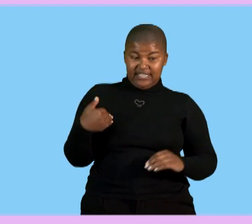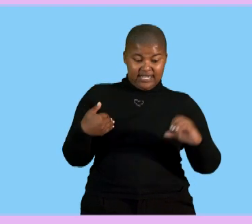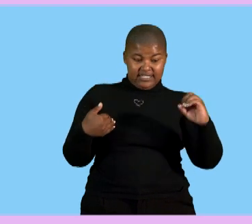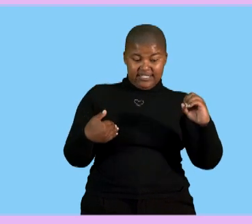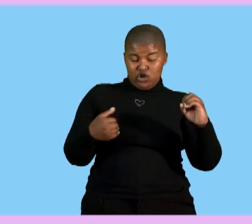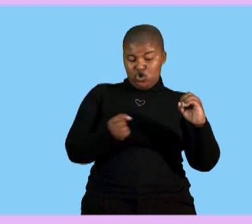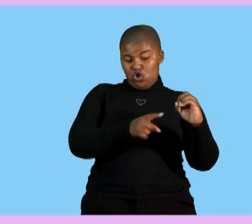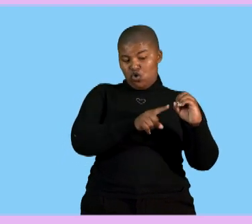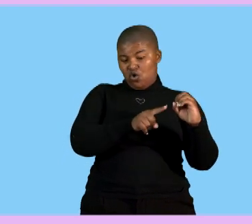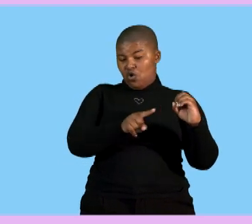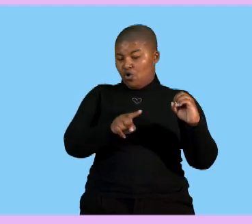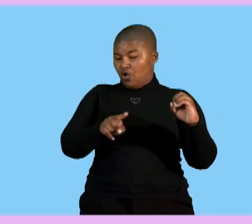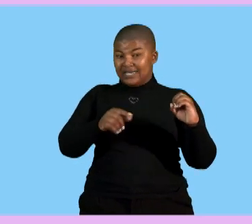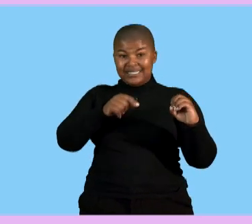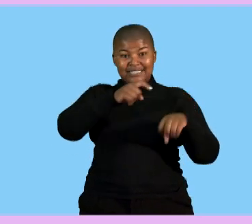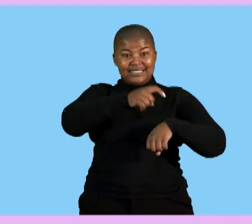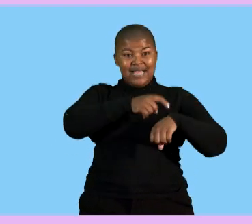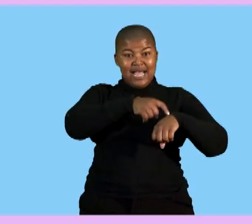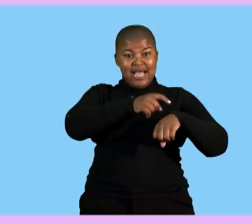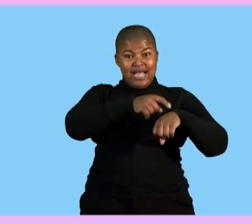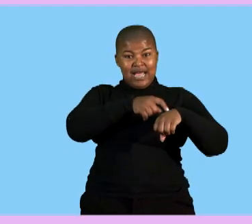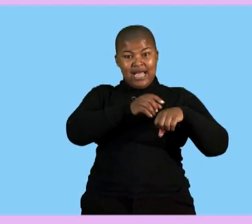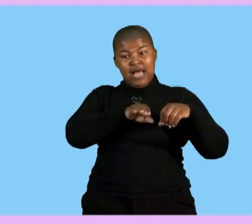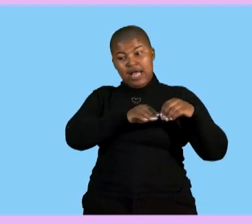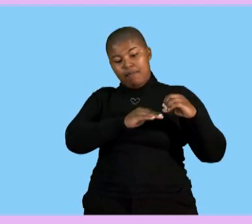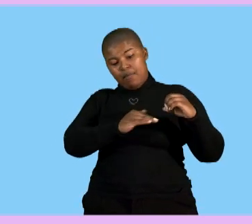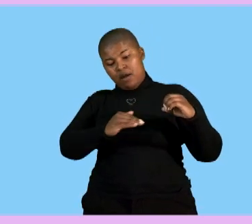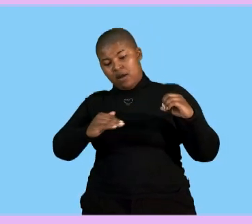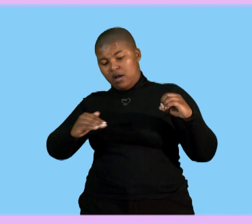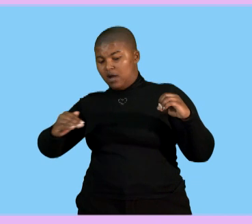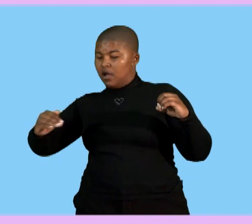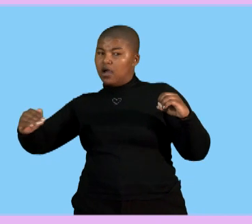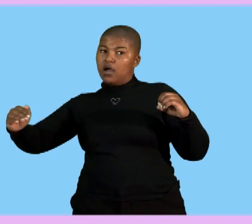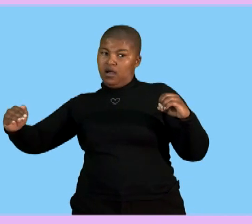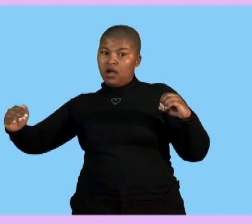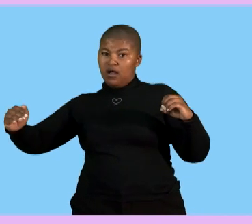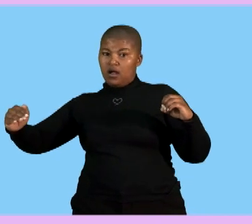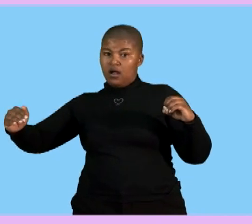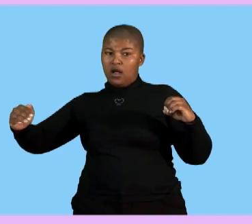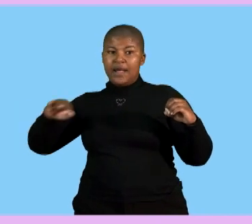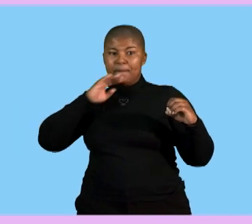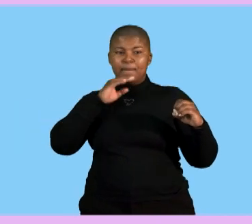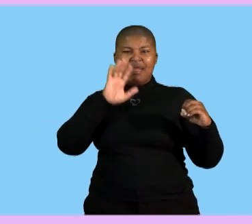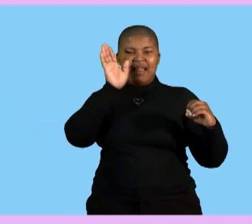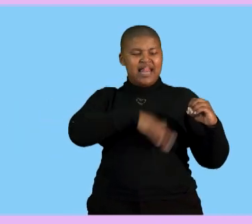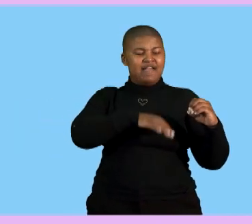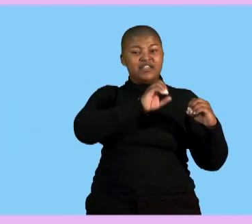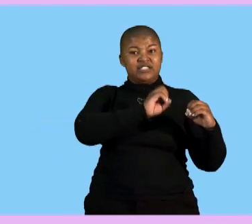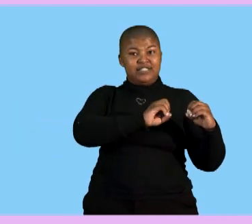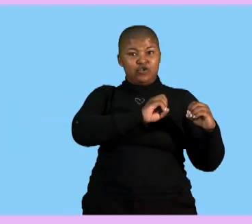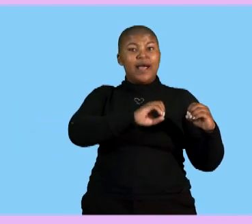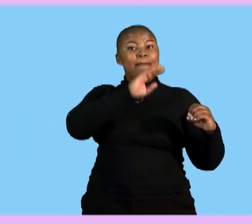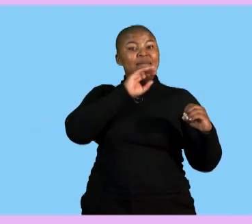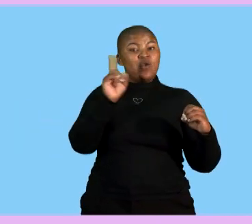see as time goes on, we are moving away from the 0, and that means the